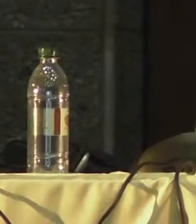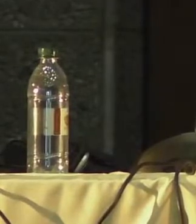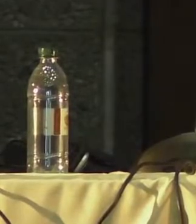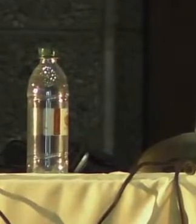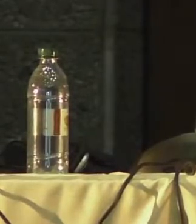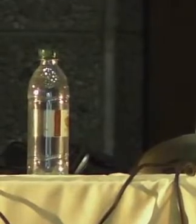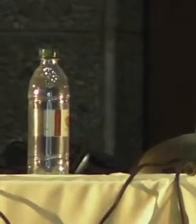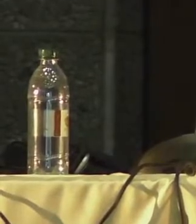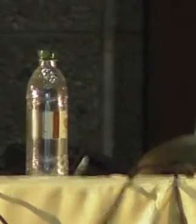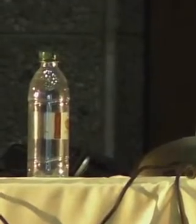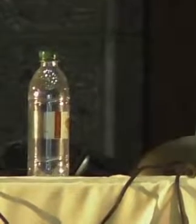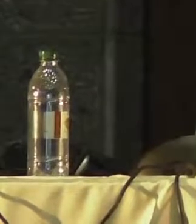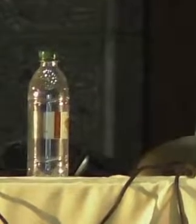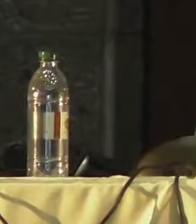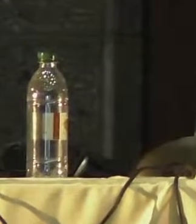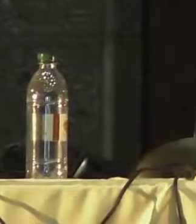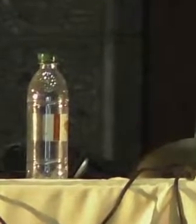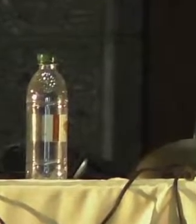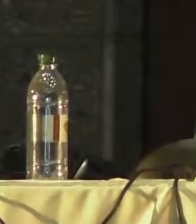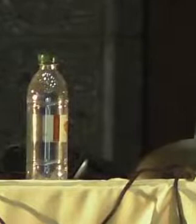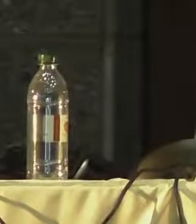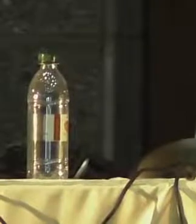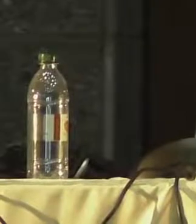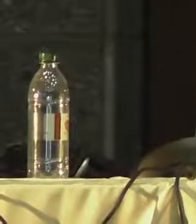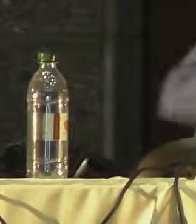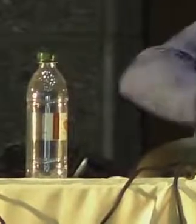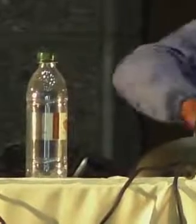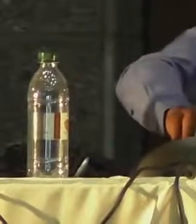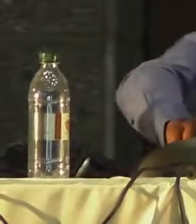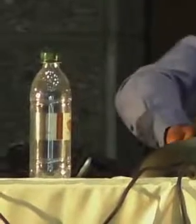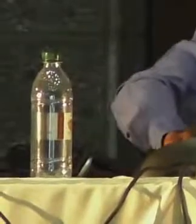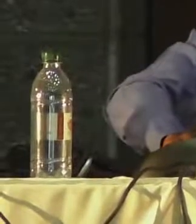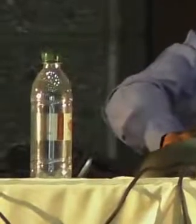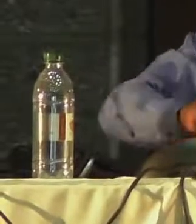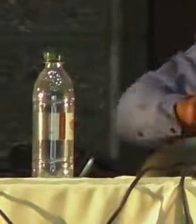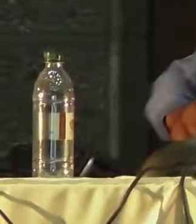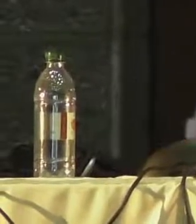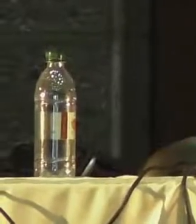acknowledgements as well as the issue of the adoption. Thank you, Chair.